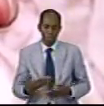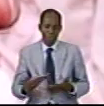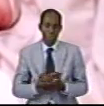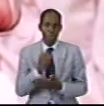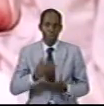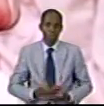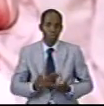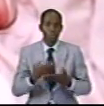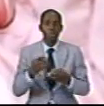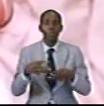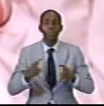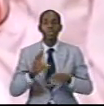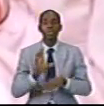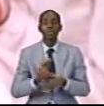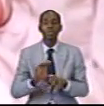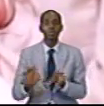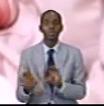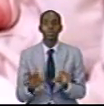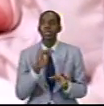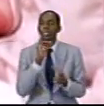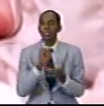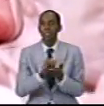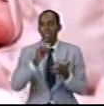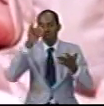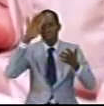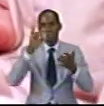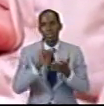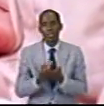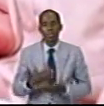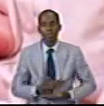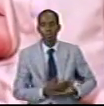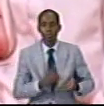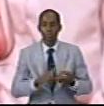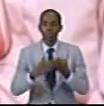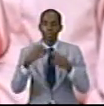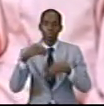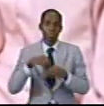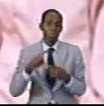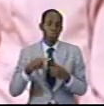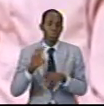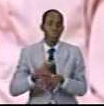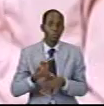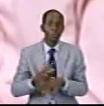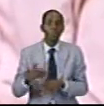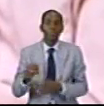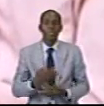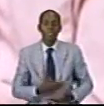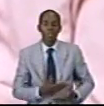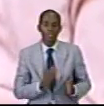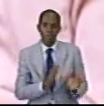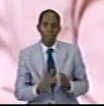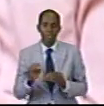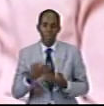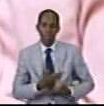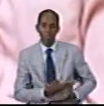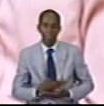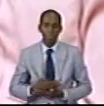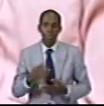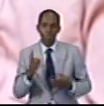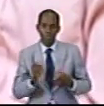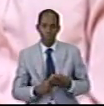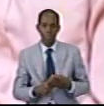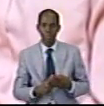church normally does, they expect that baby just coming into the church, they expect the baby to adjust, rather than